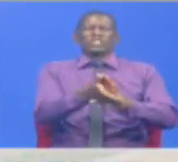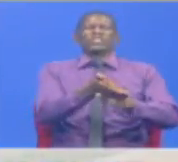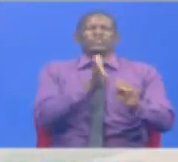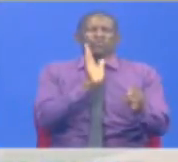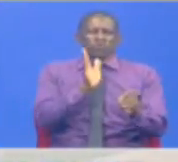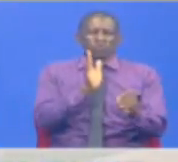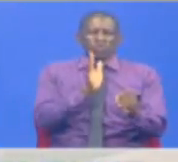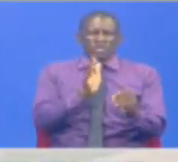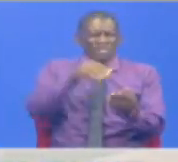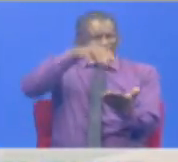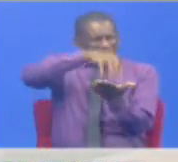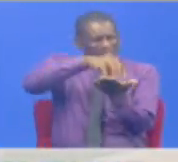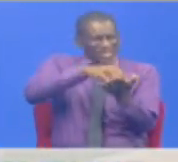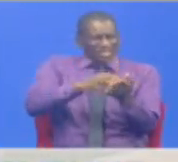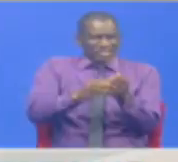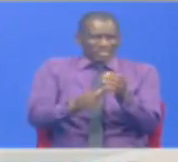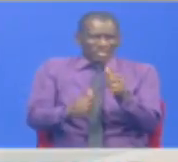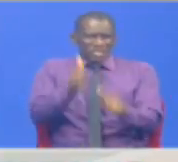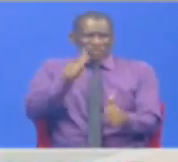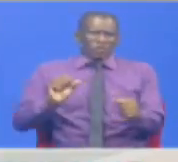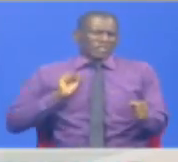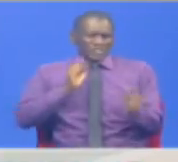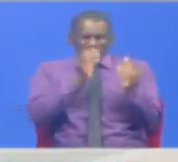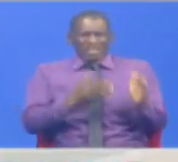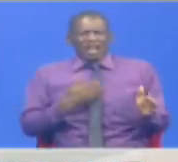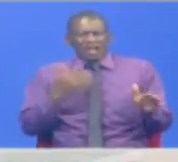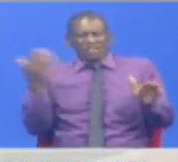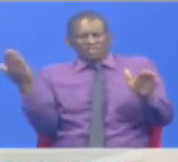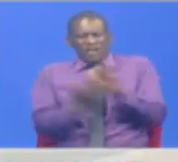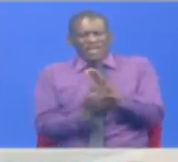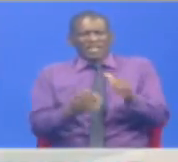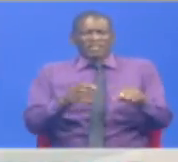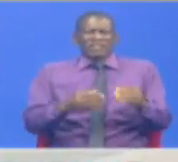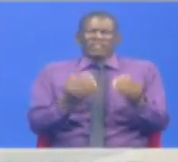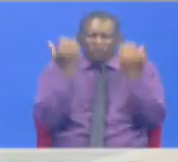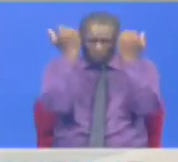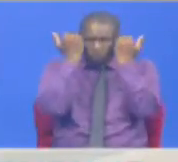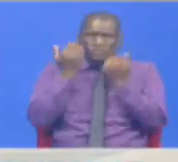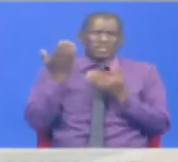the petition that the Senate had filed in the High Court.